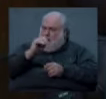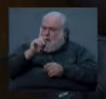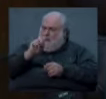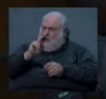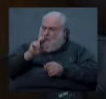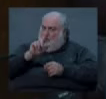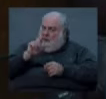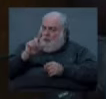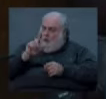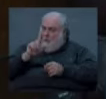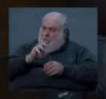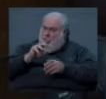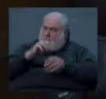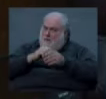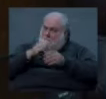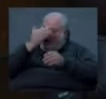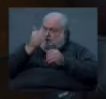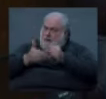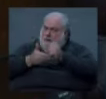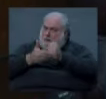helped design the original corridor.